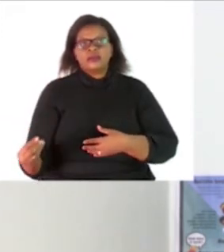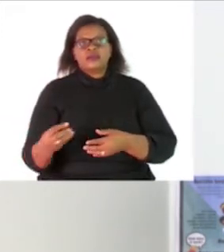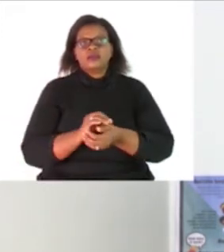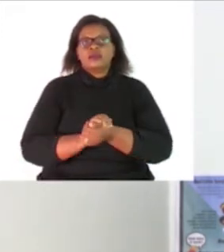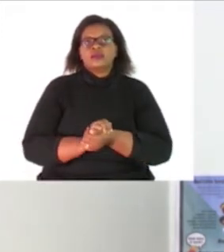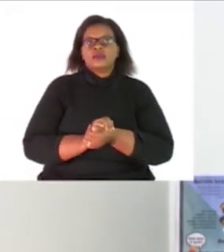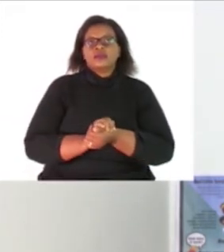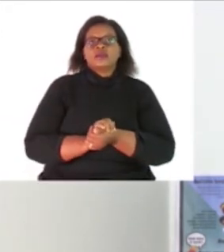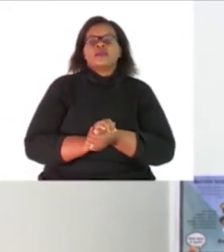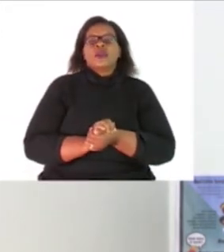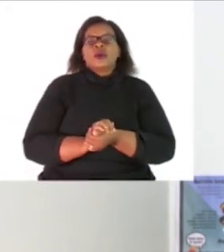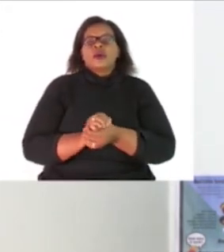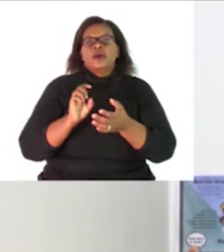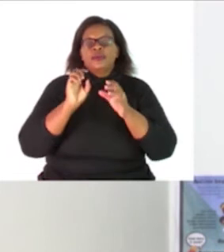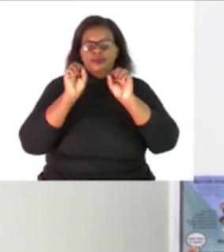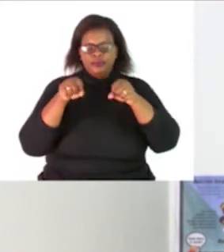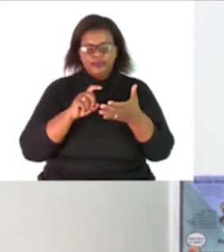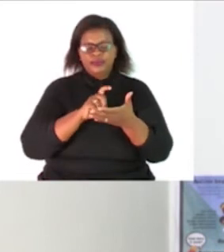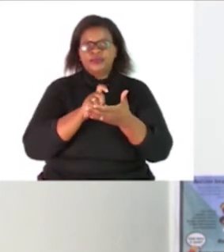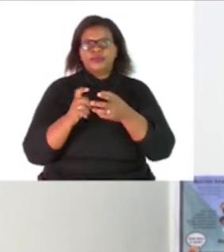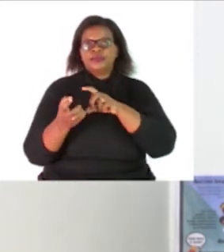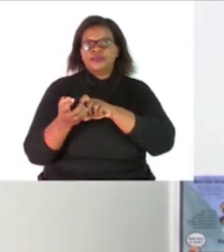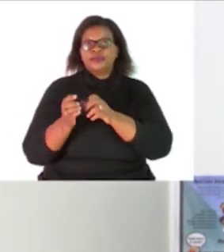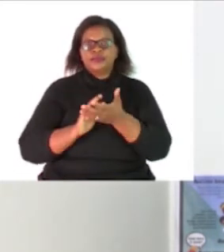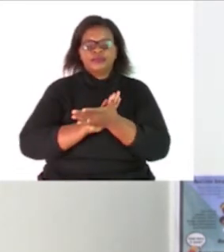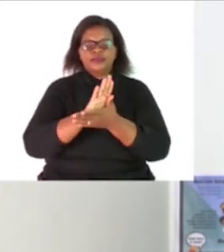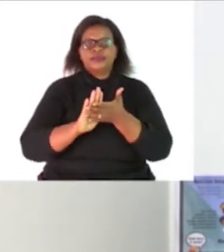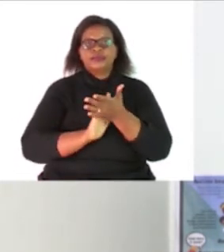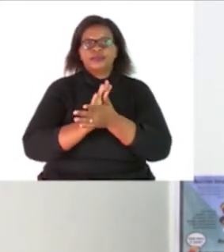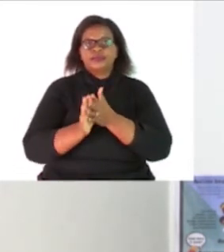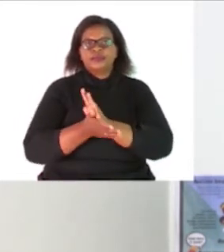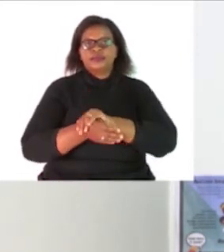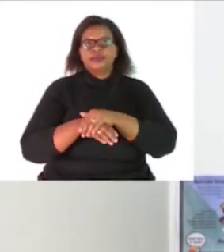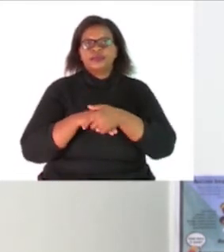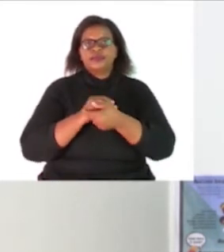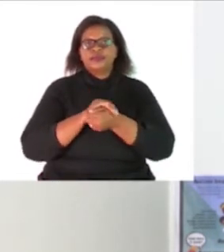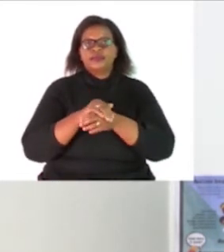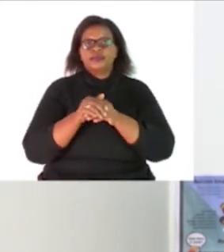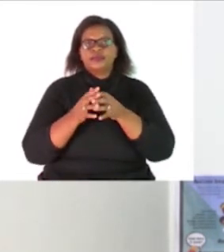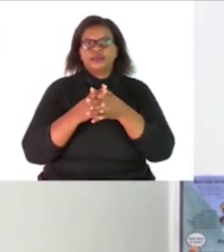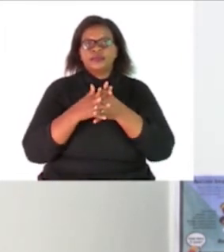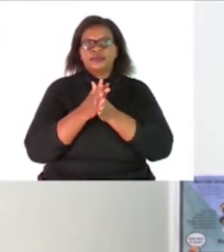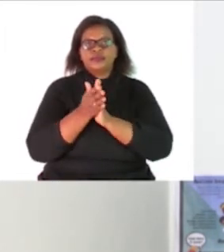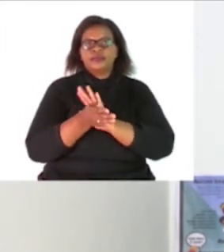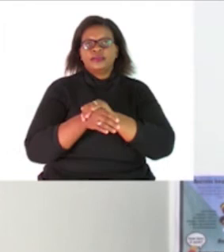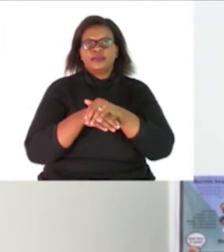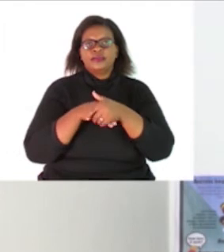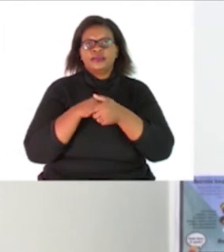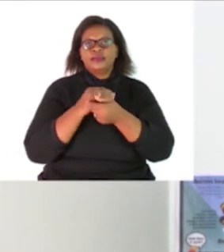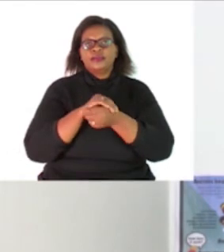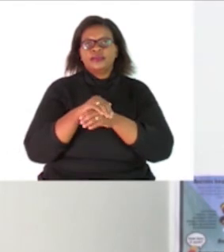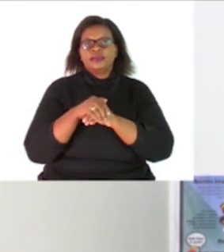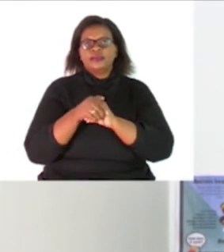Let's sanitize our hands. Shaniel, we clean our hands and then